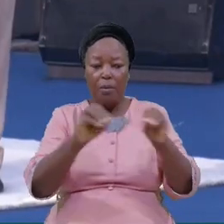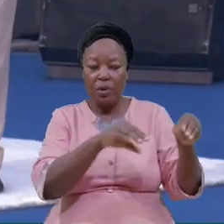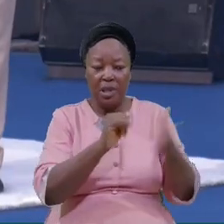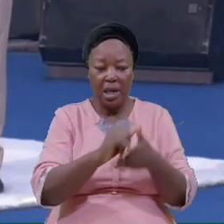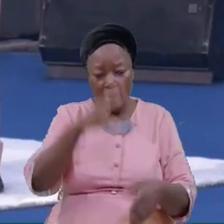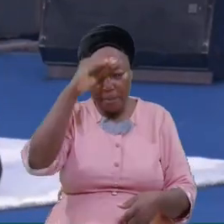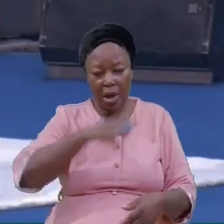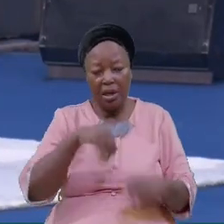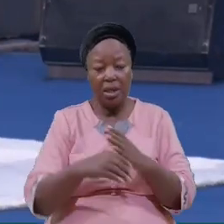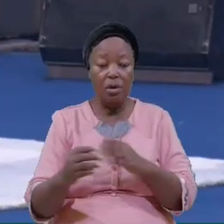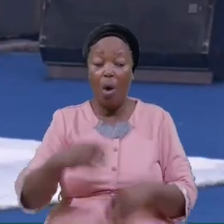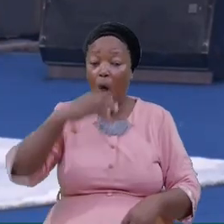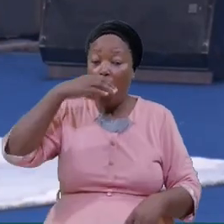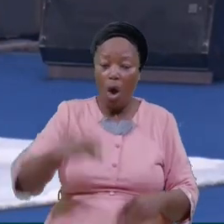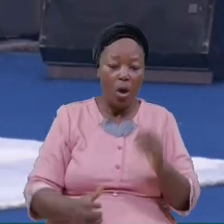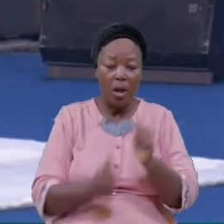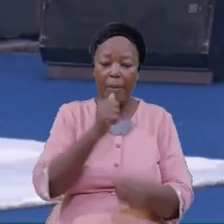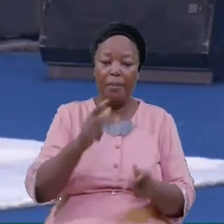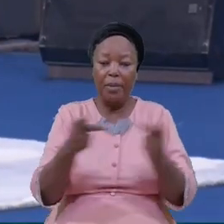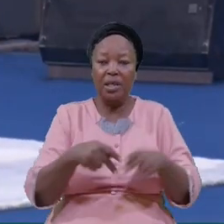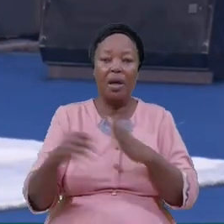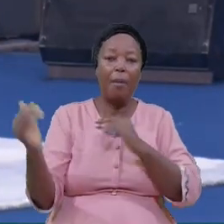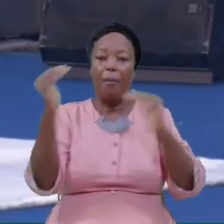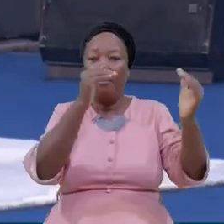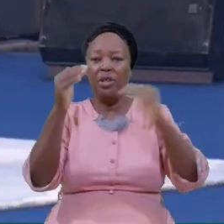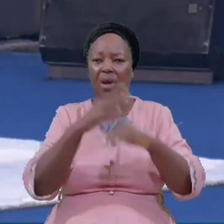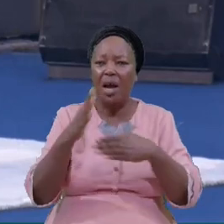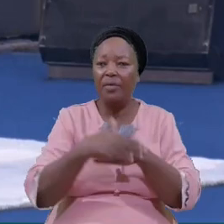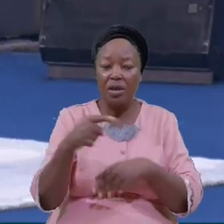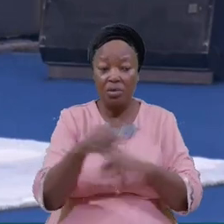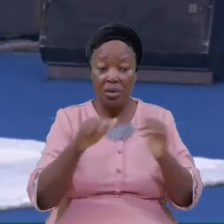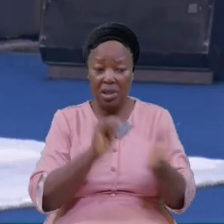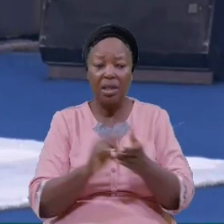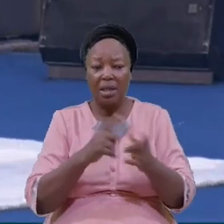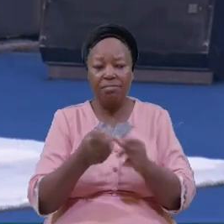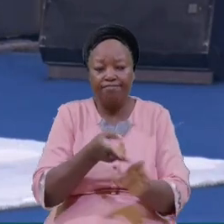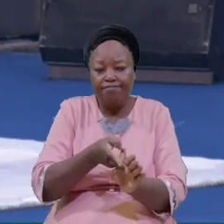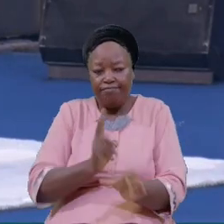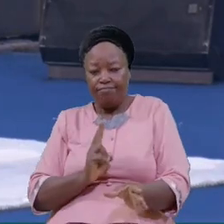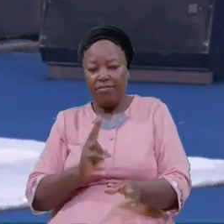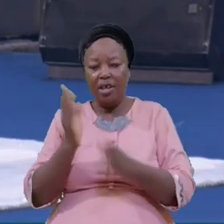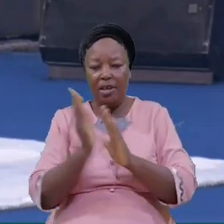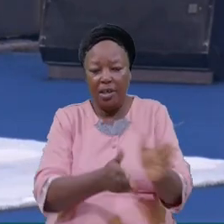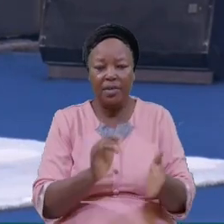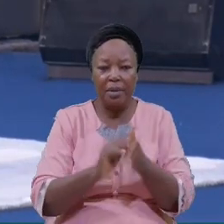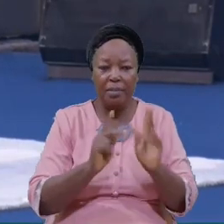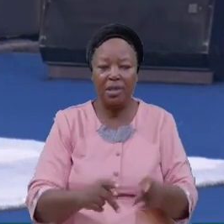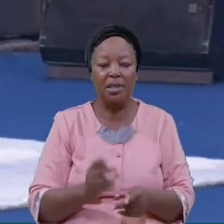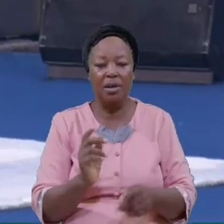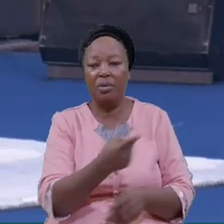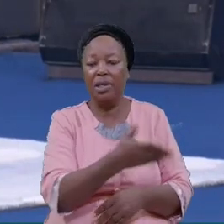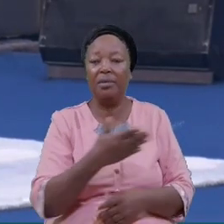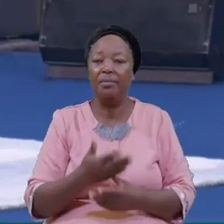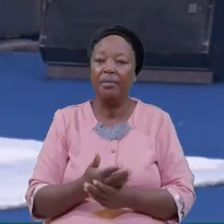battle. Placez-le au lieu le plus chaud du combat. Done that, et après qu'ils retreat, ont fait cela, leave him alone. Retirez-vous et laissez-le tranquille. I